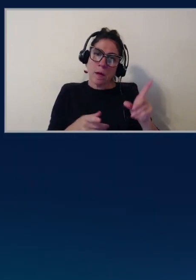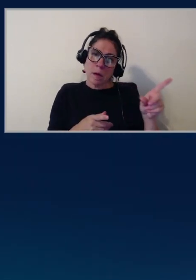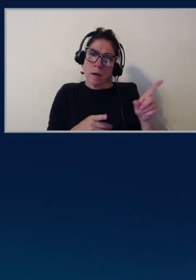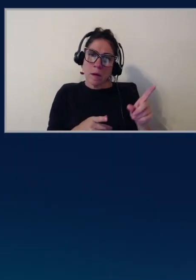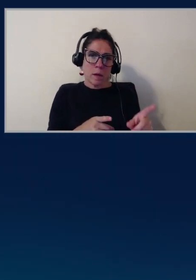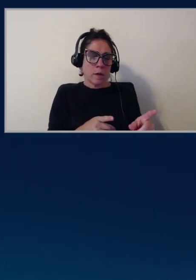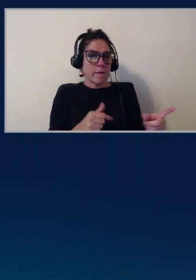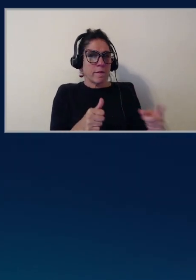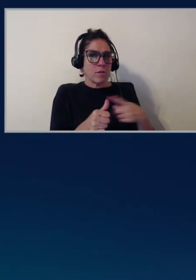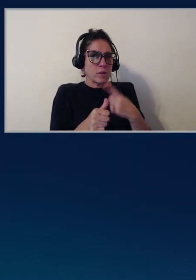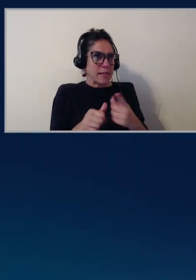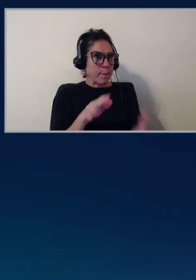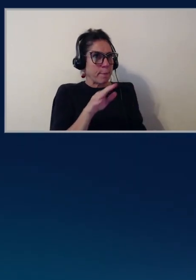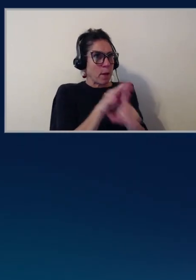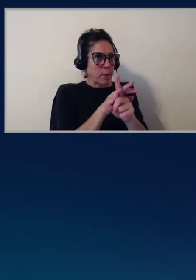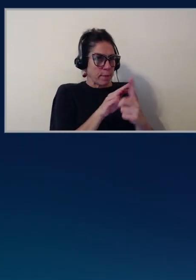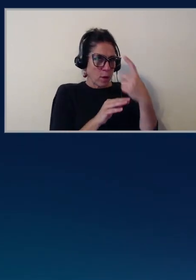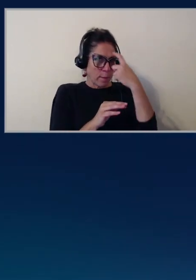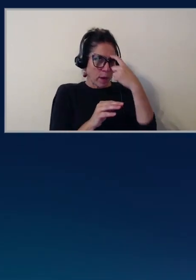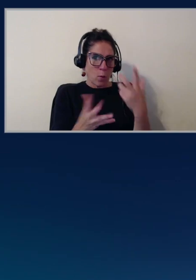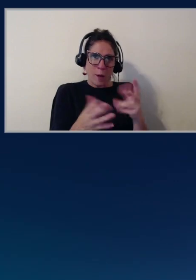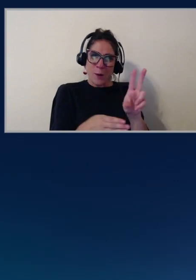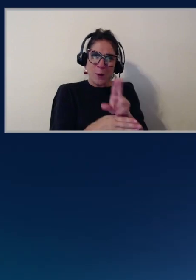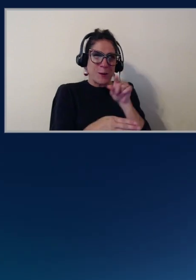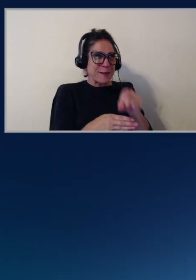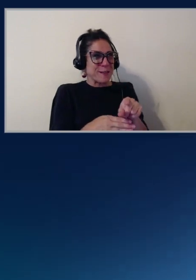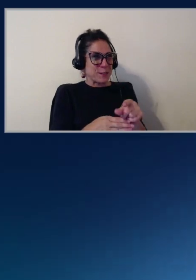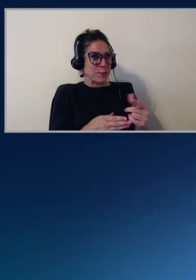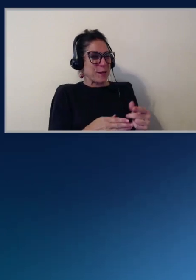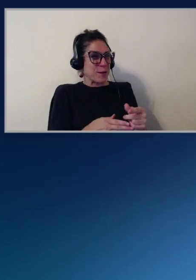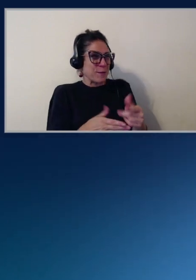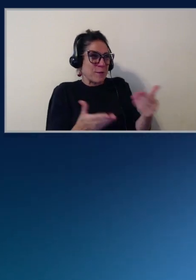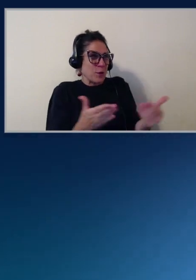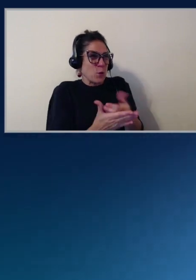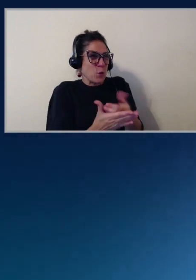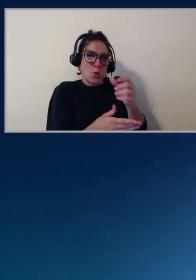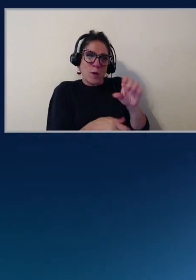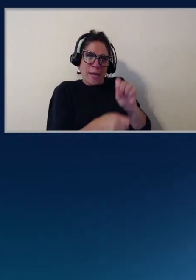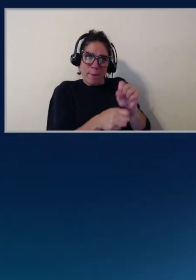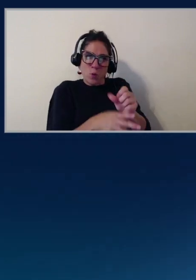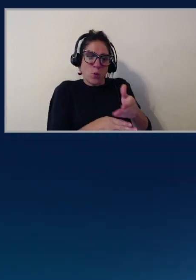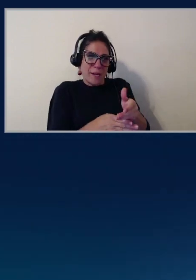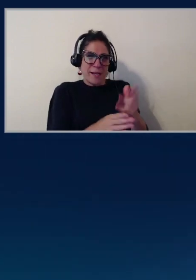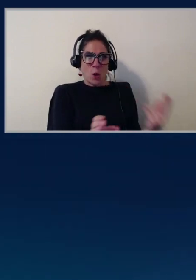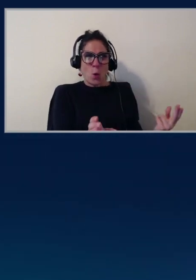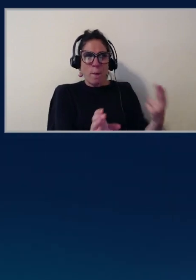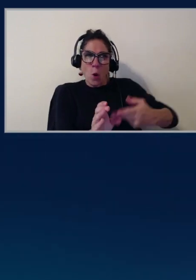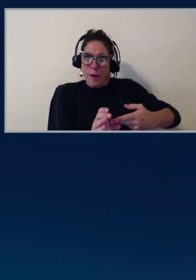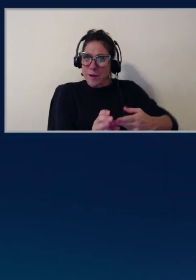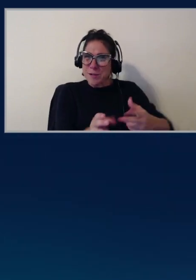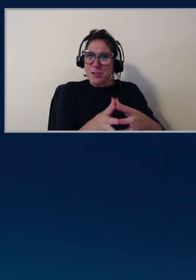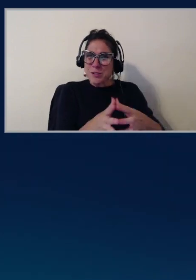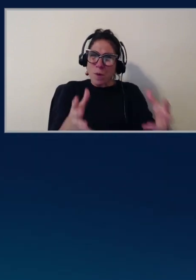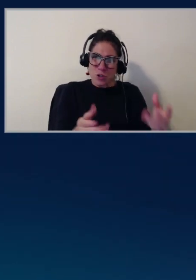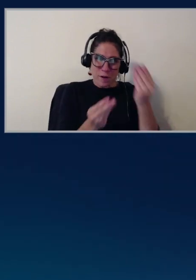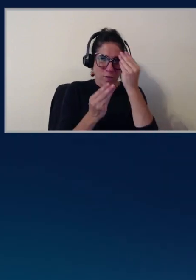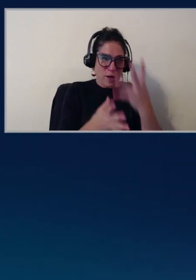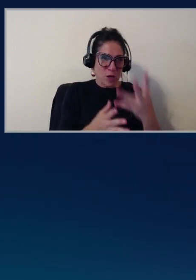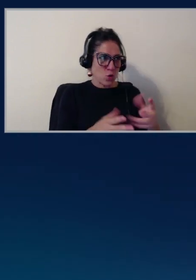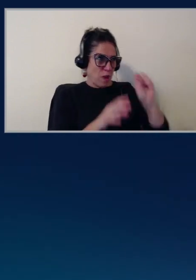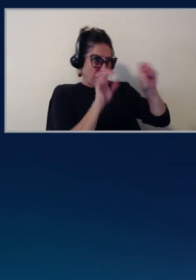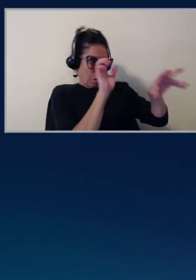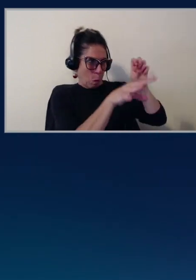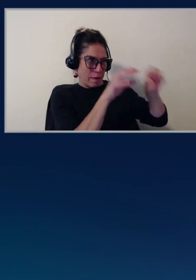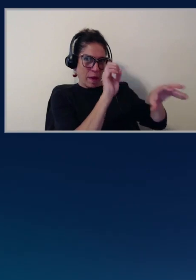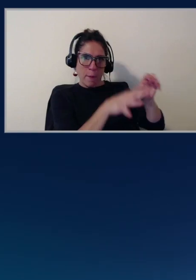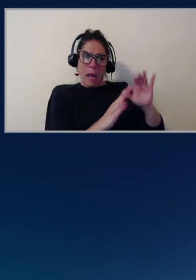thing that popped in their mind was, we want to use this for new employer onboarding. Like yeah. there's so much information that we throw at them. Like how can